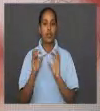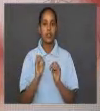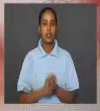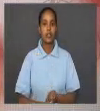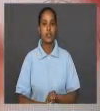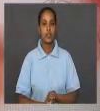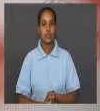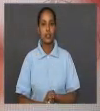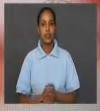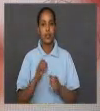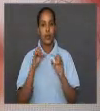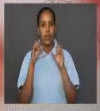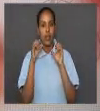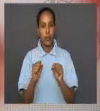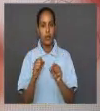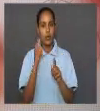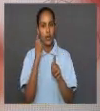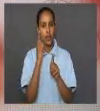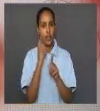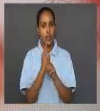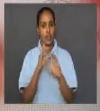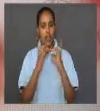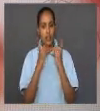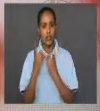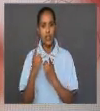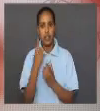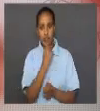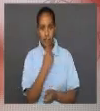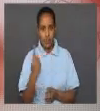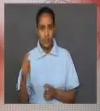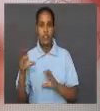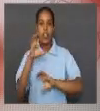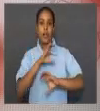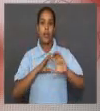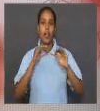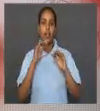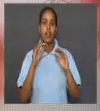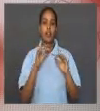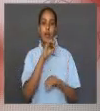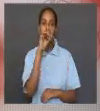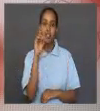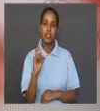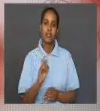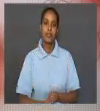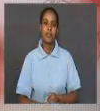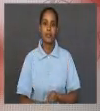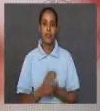Hello again, students. Were you able to correctly classify each chemical